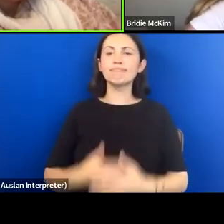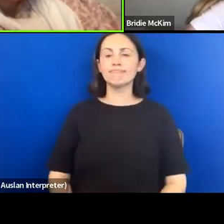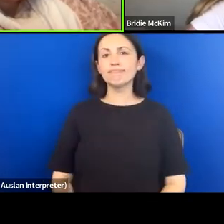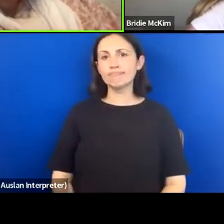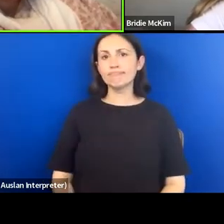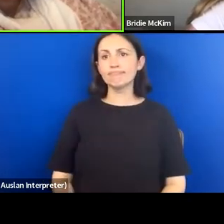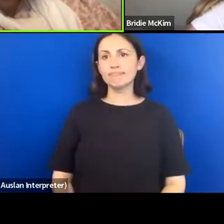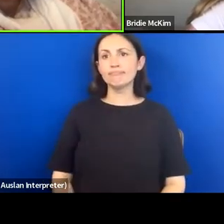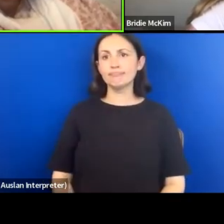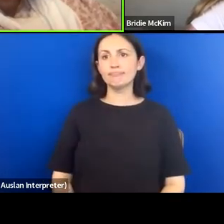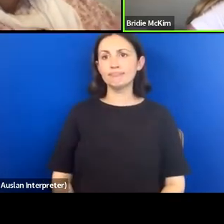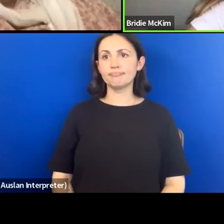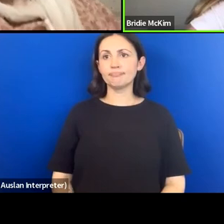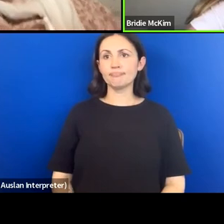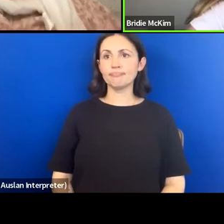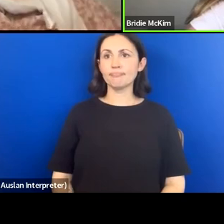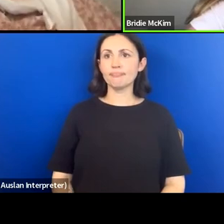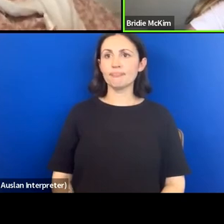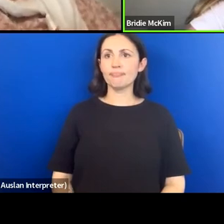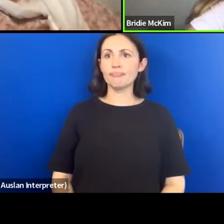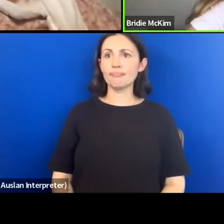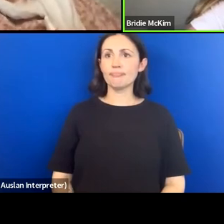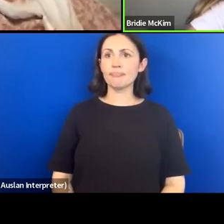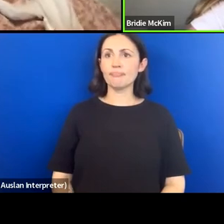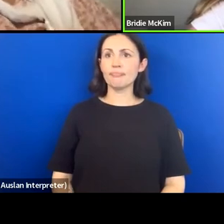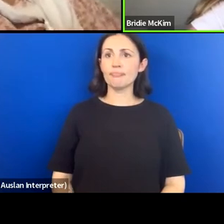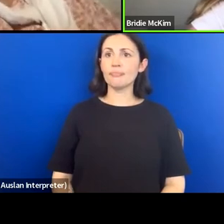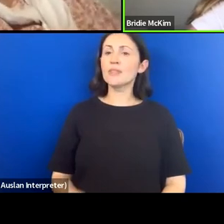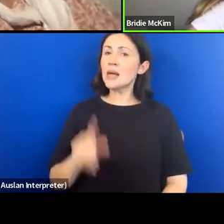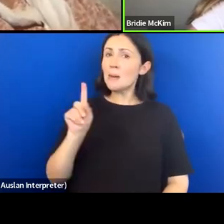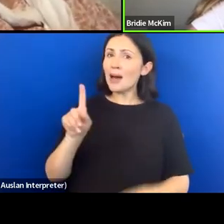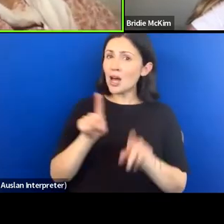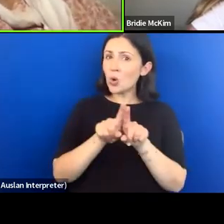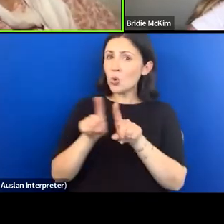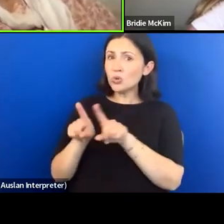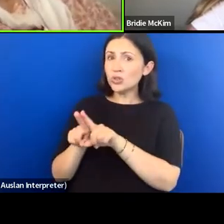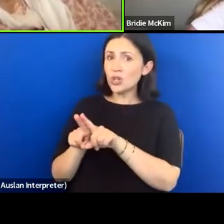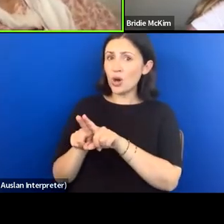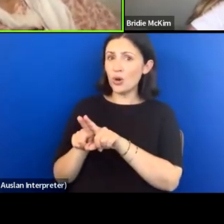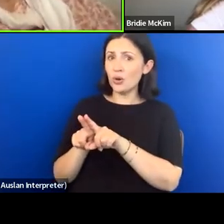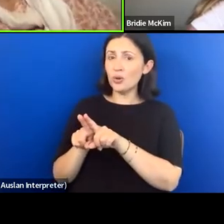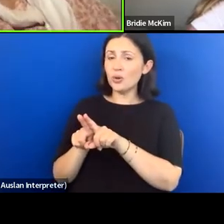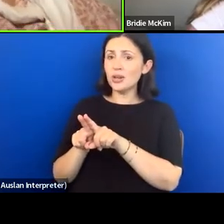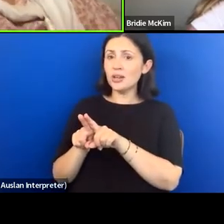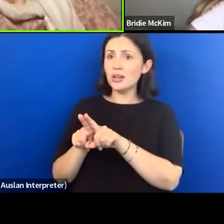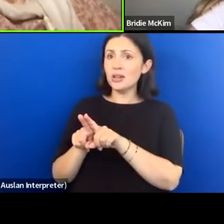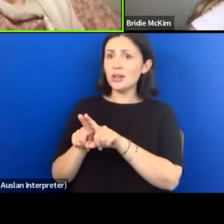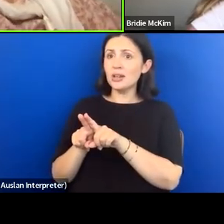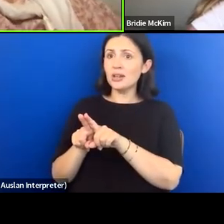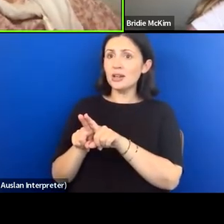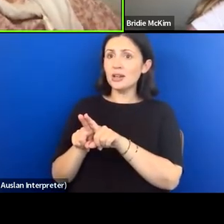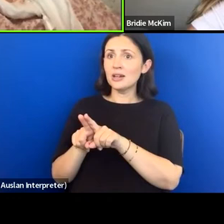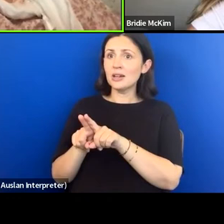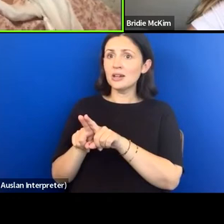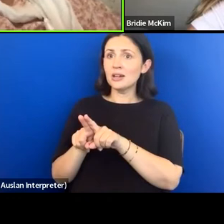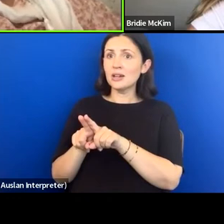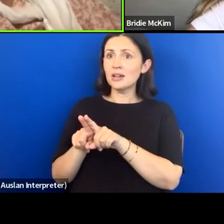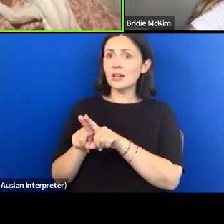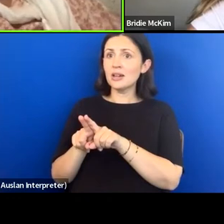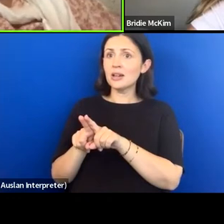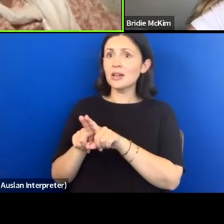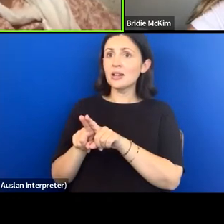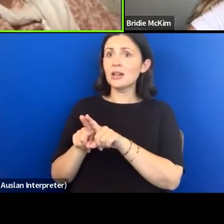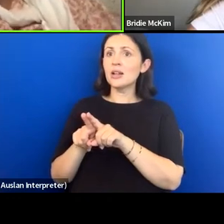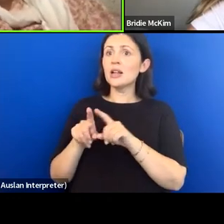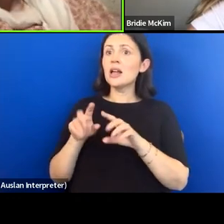cool. Yeah. And but also saying, again, that that doesn't